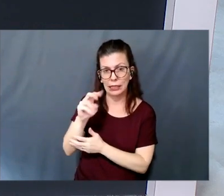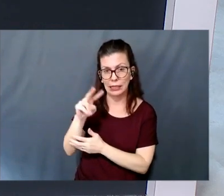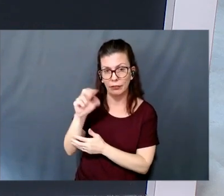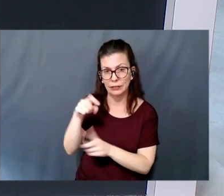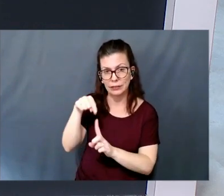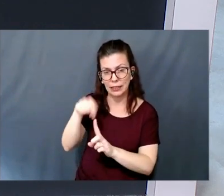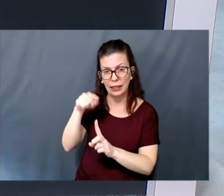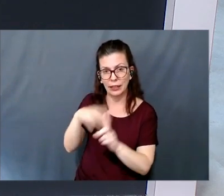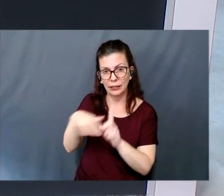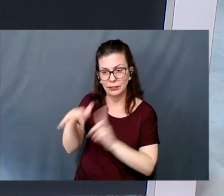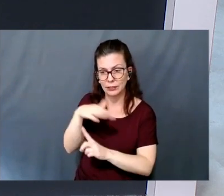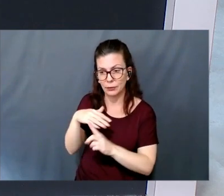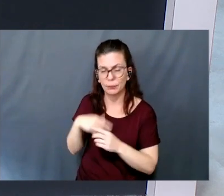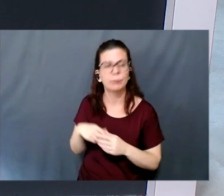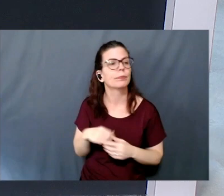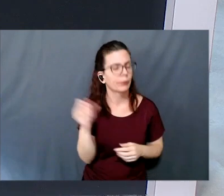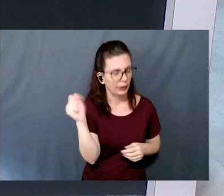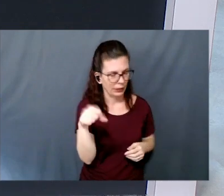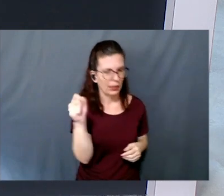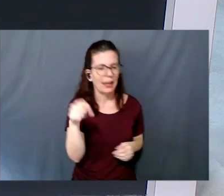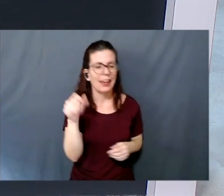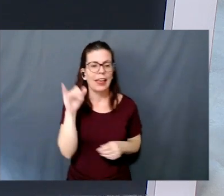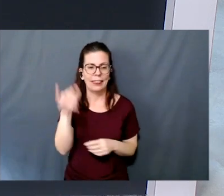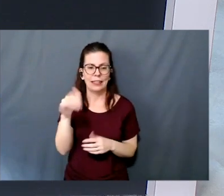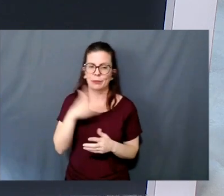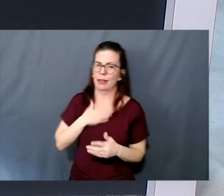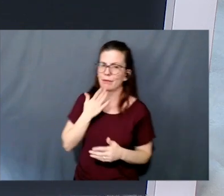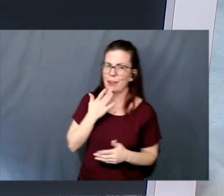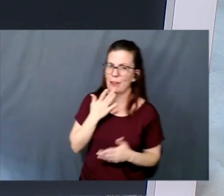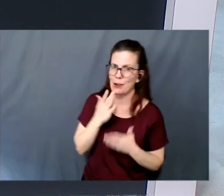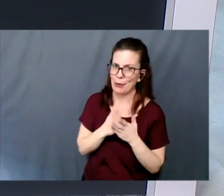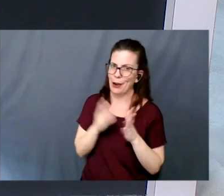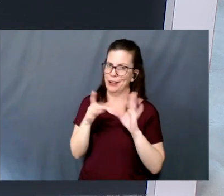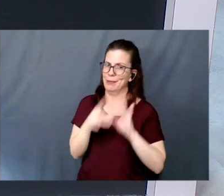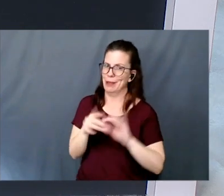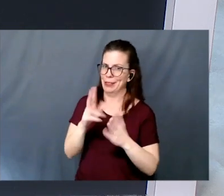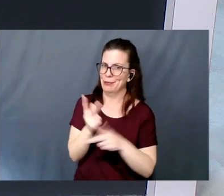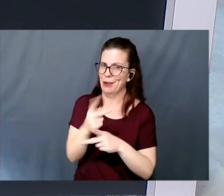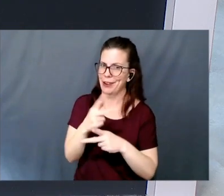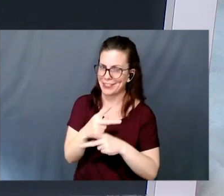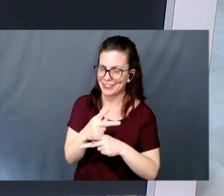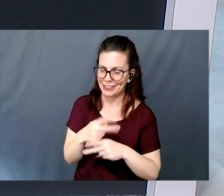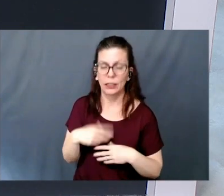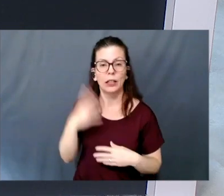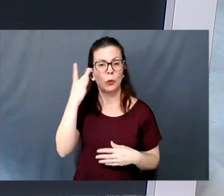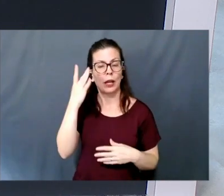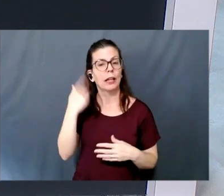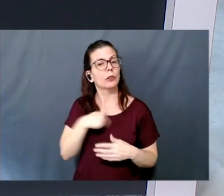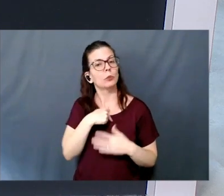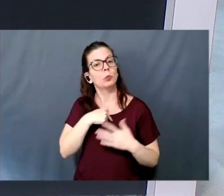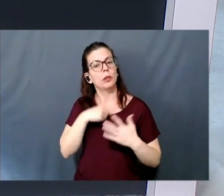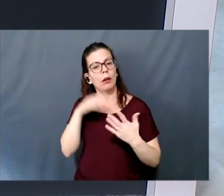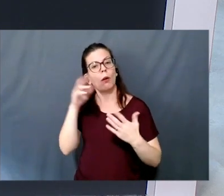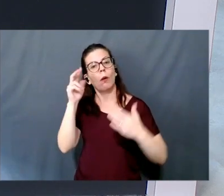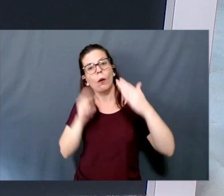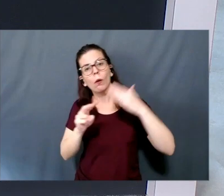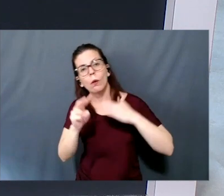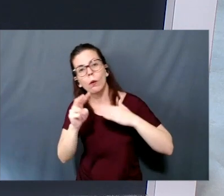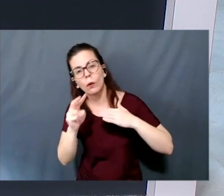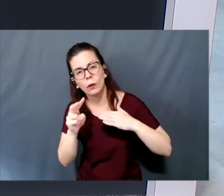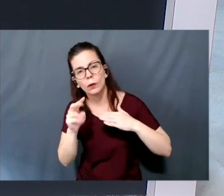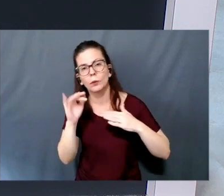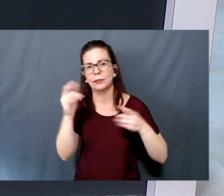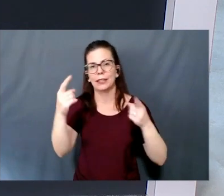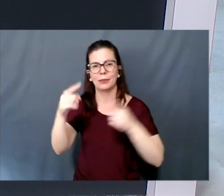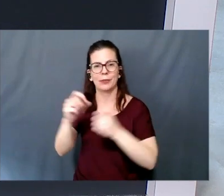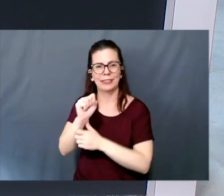so this is my favorite part about the product because it gives us a glimpse into the future vision of what SageMaker can offer